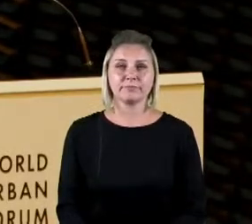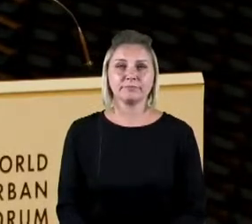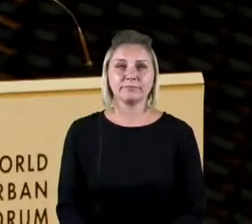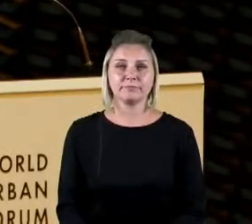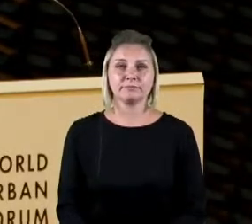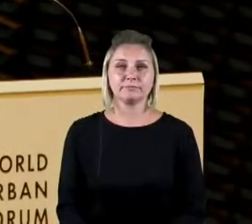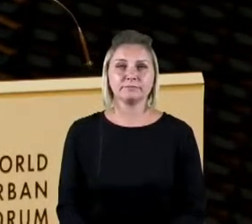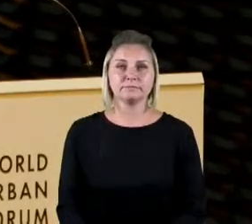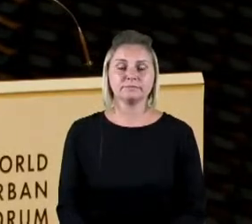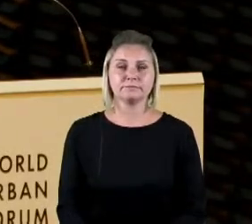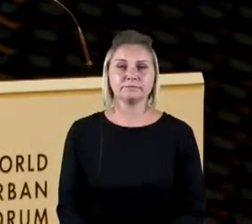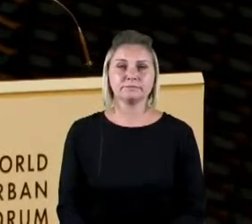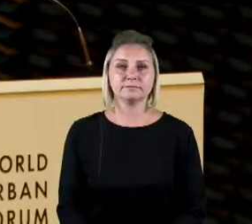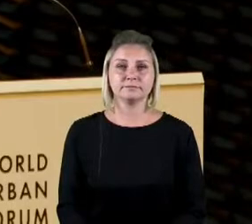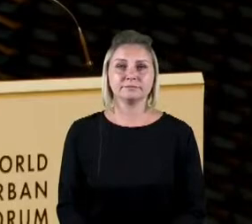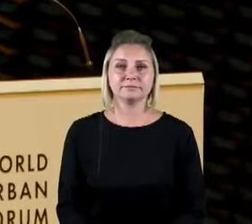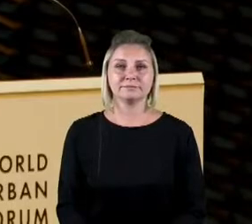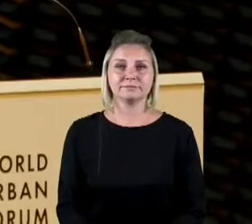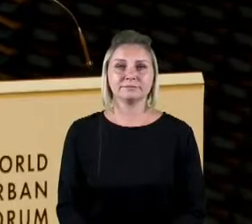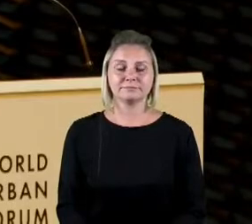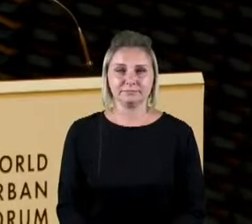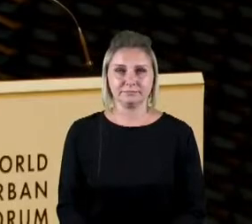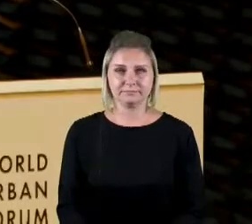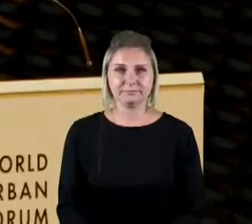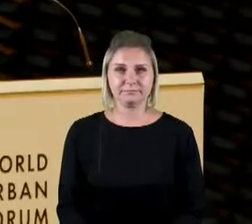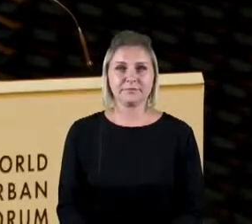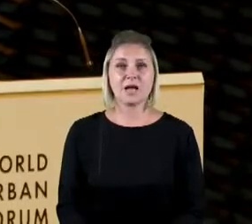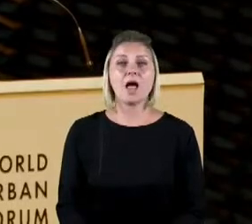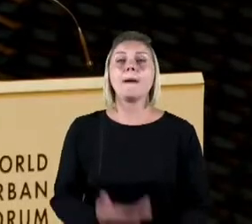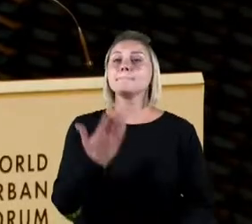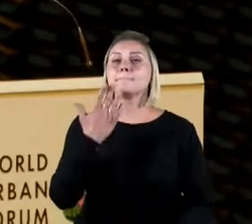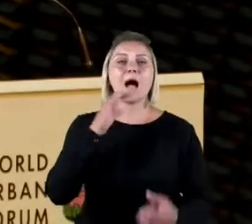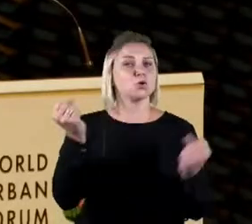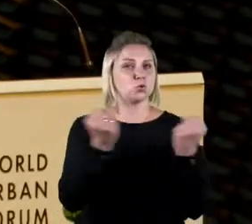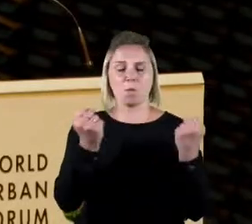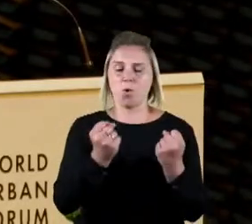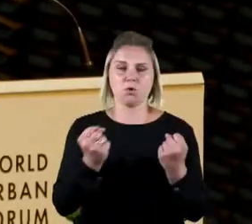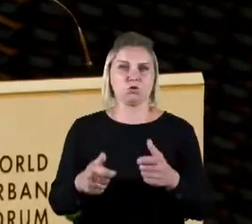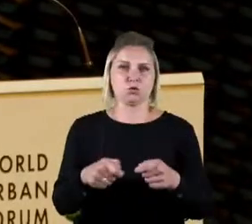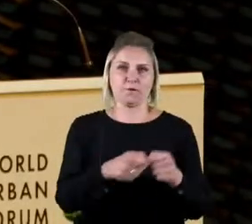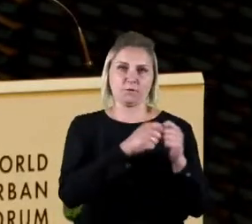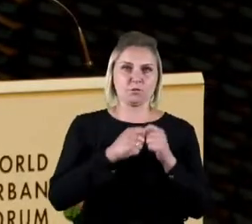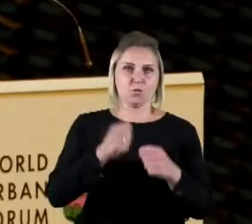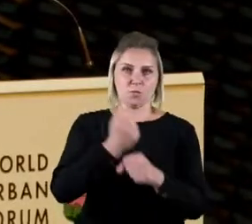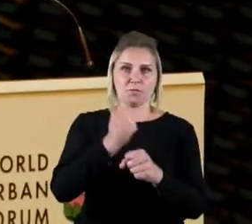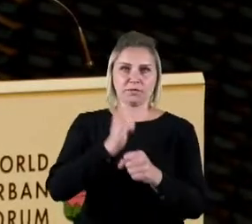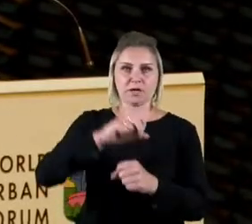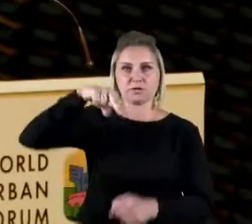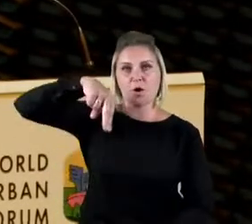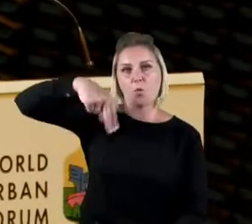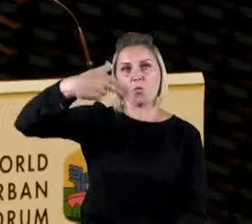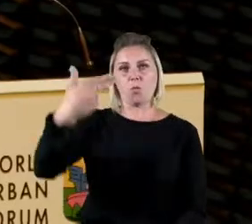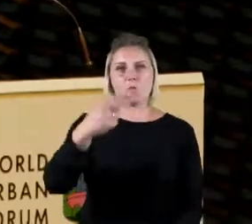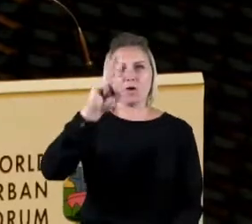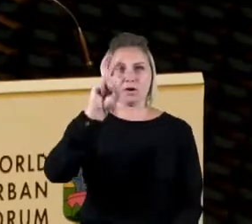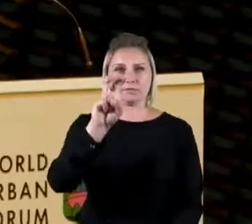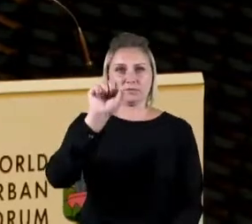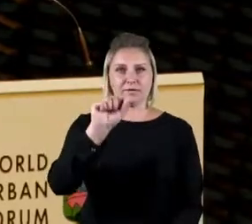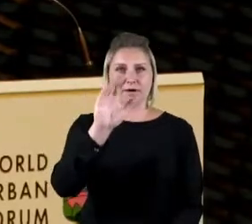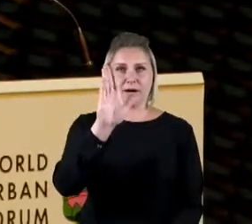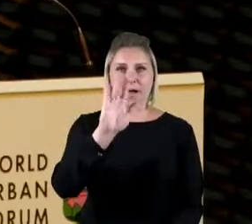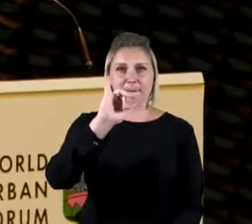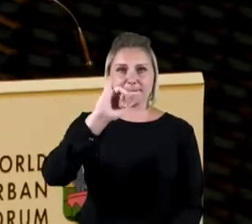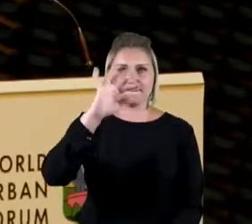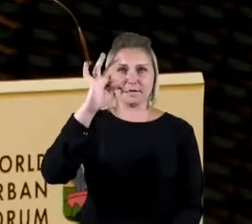also working with UN Habitat's City Resilience Profiling Tool and the City Resilience Global